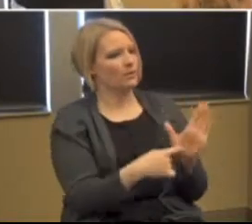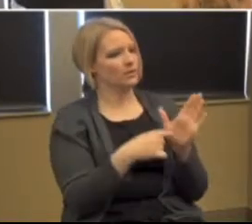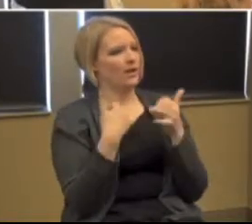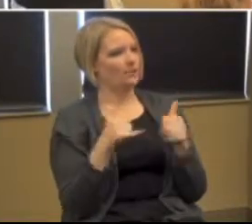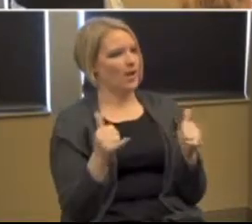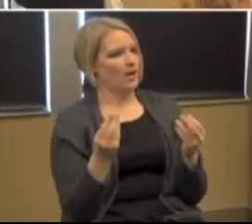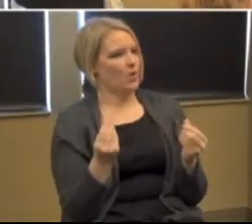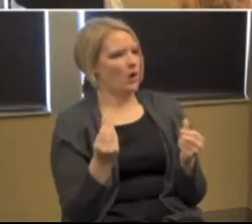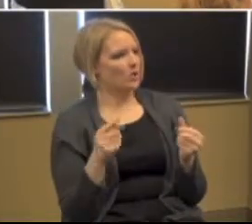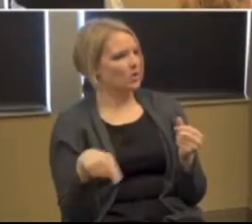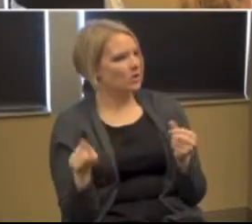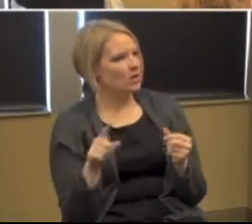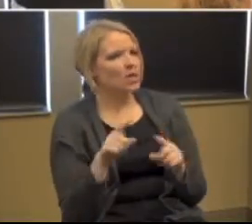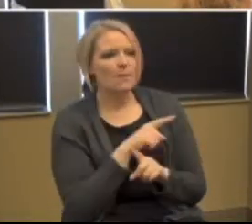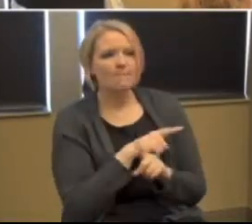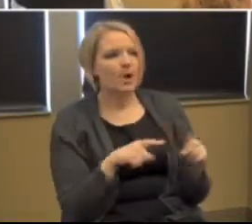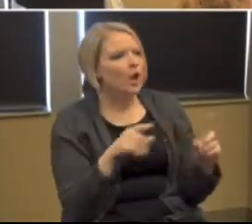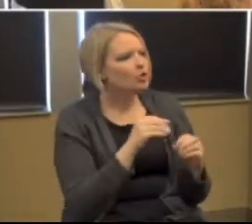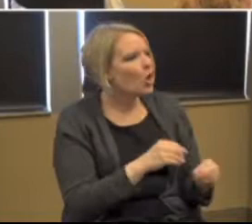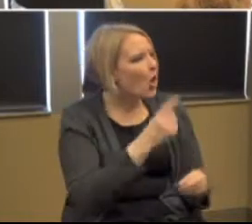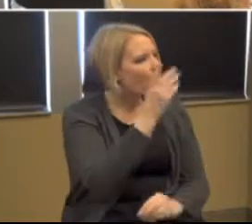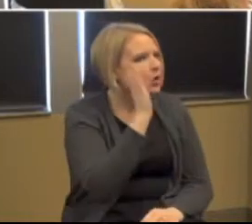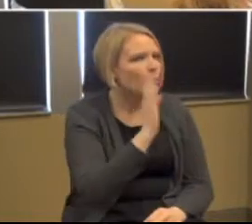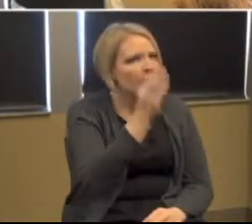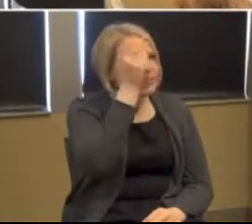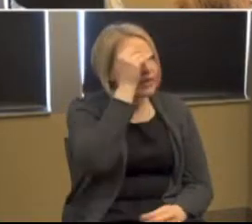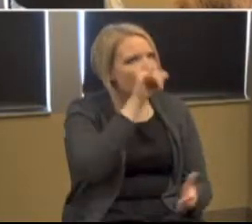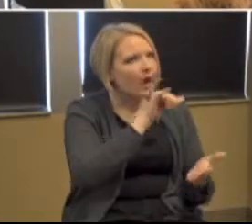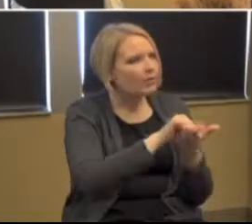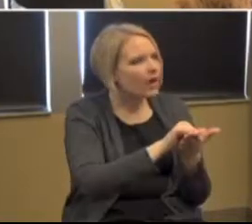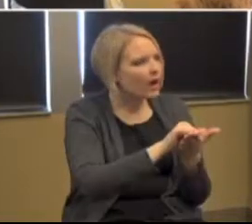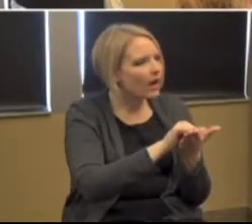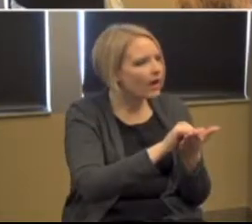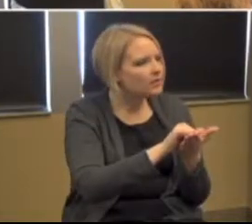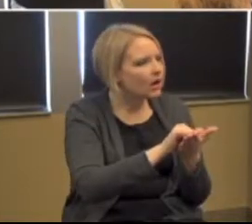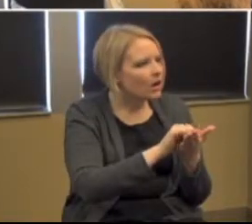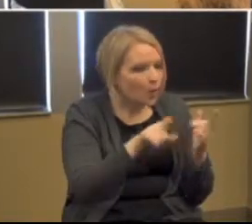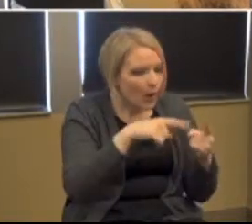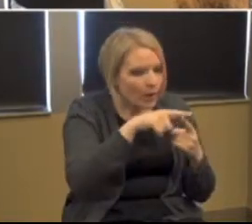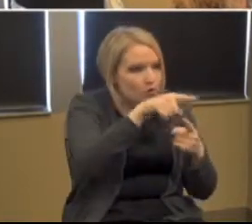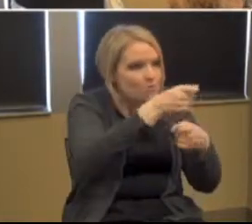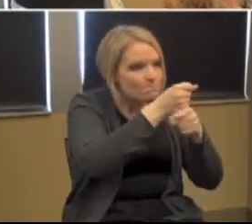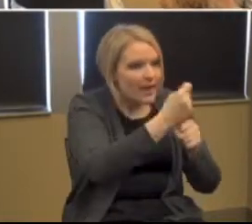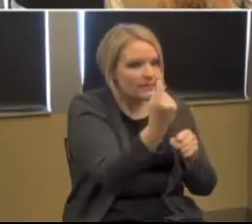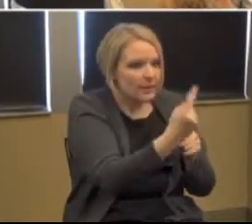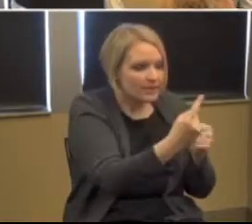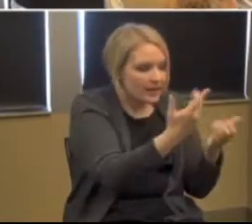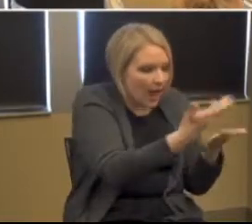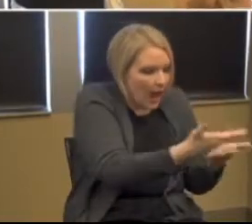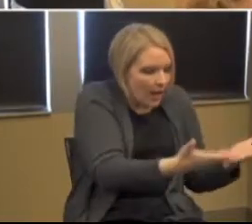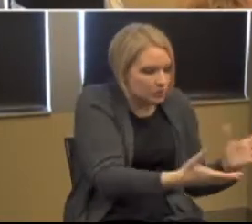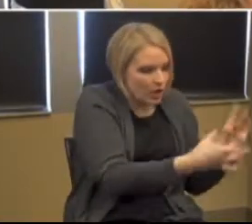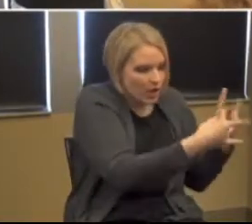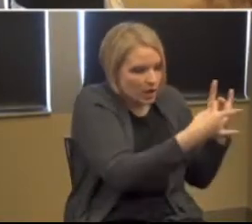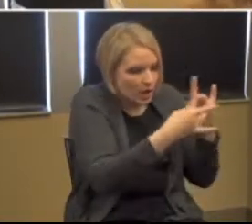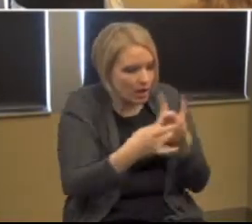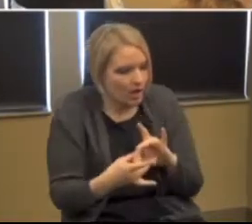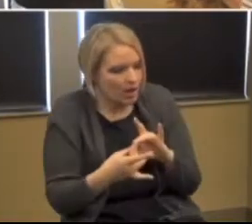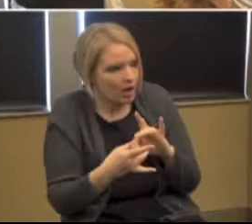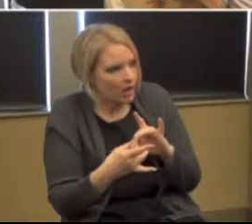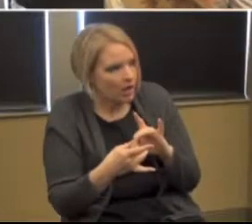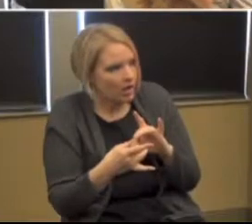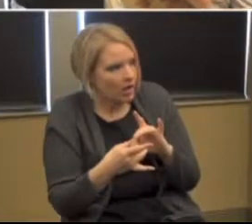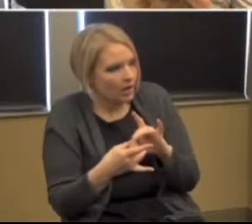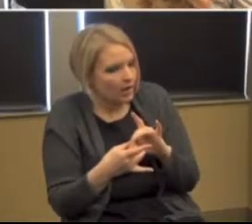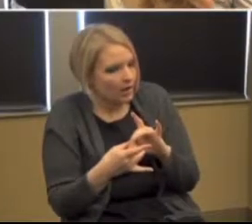But no one would have ever guessed that. When you have to make that object schedule, it can't be your